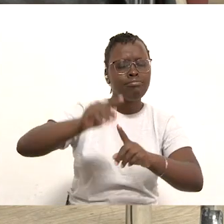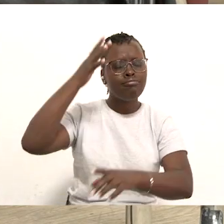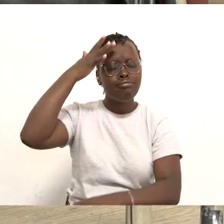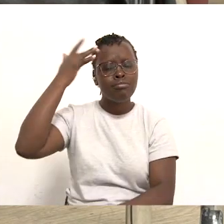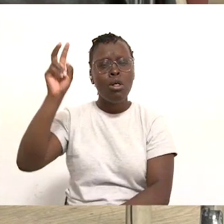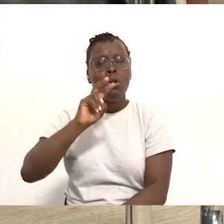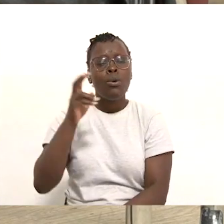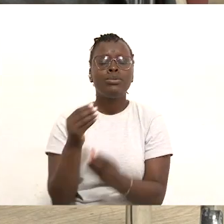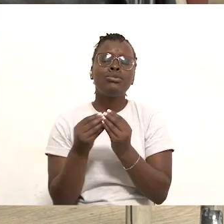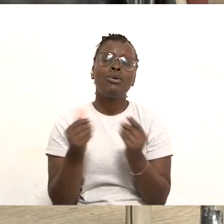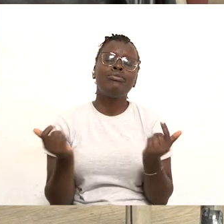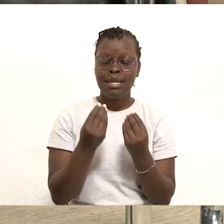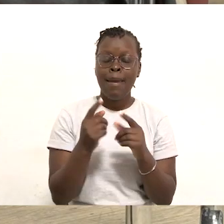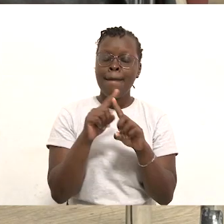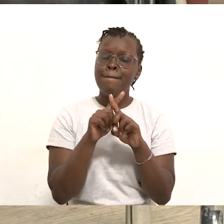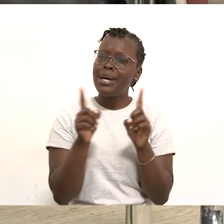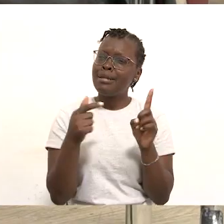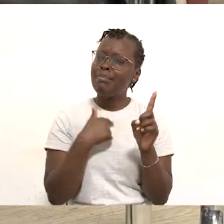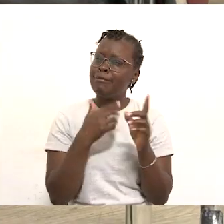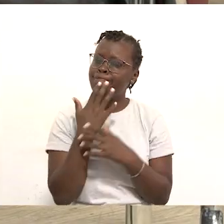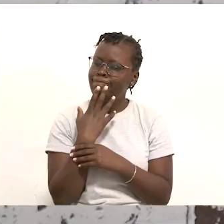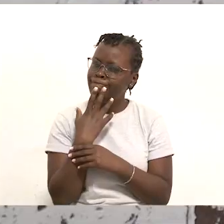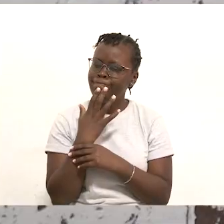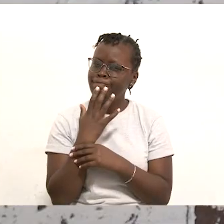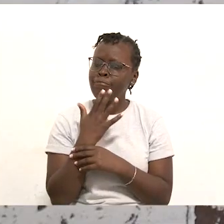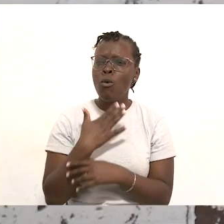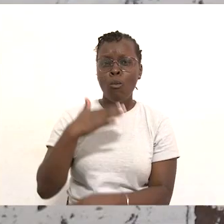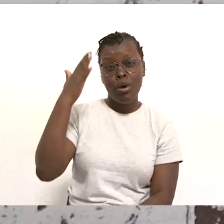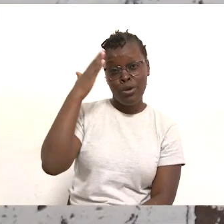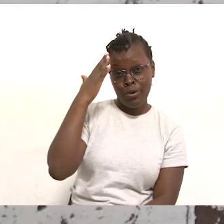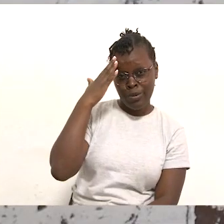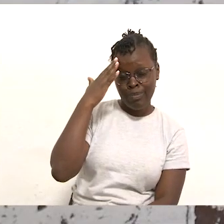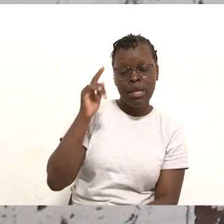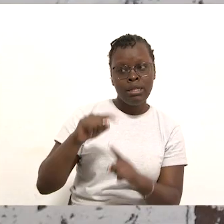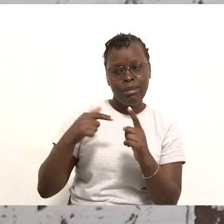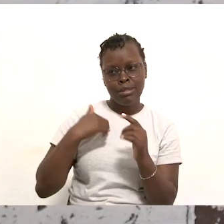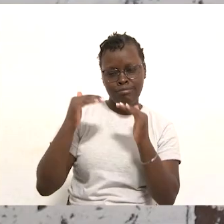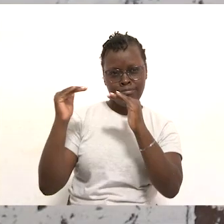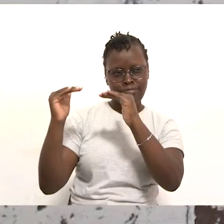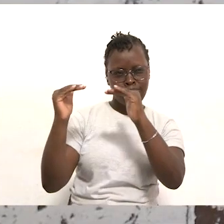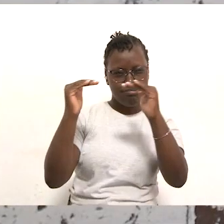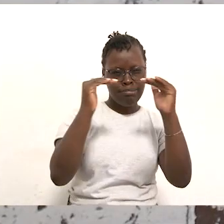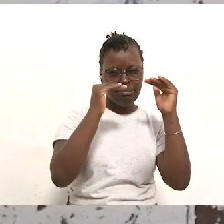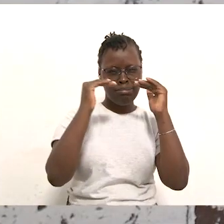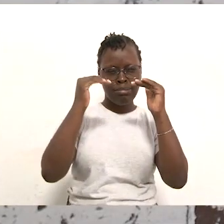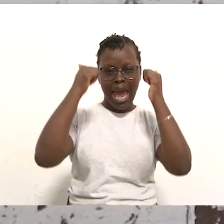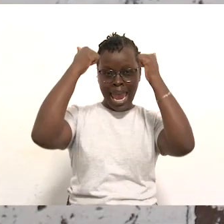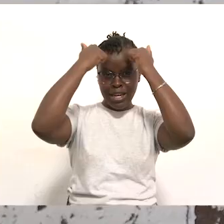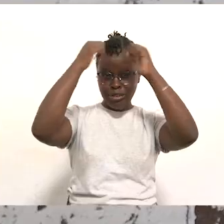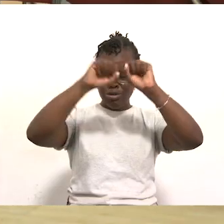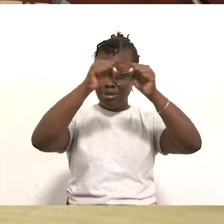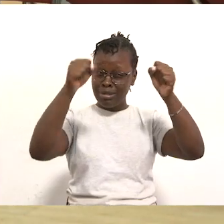today problems and the tomorrow problems. I'm curious to know, when you look at the landscape of educational technology in Kenya,